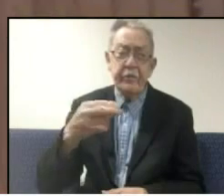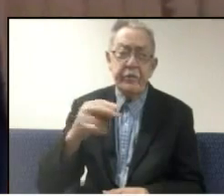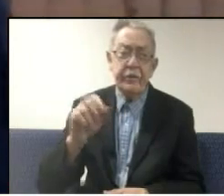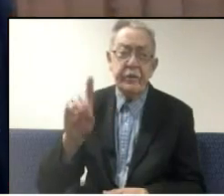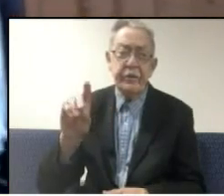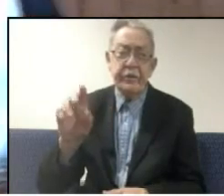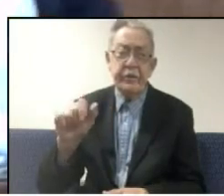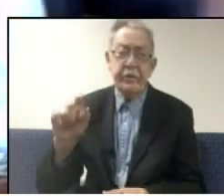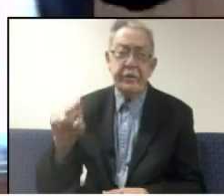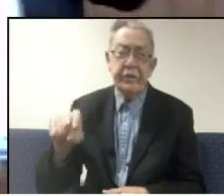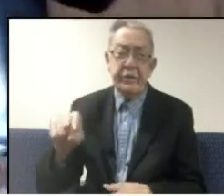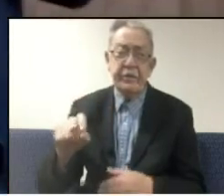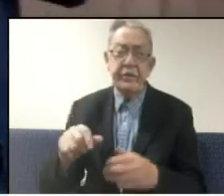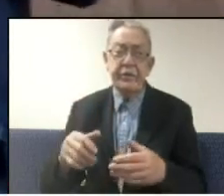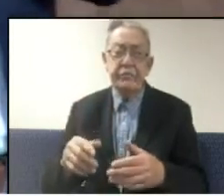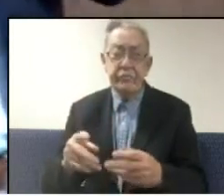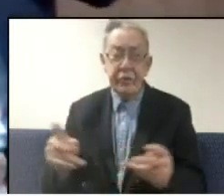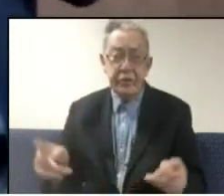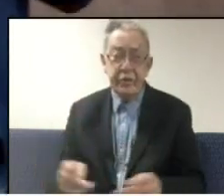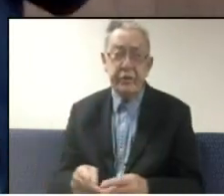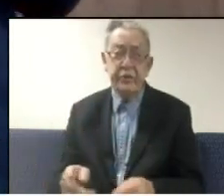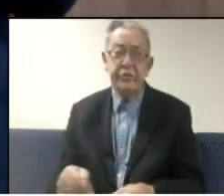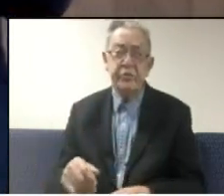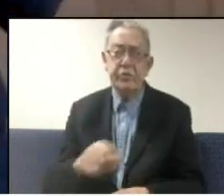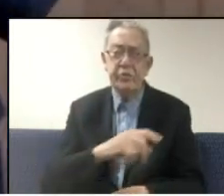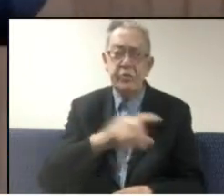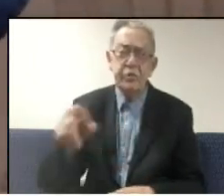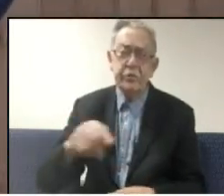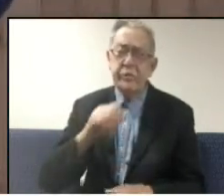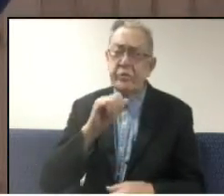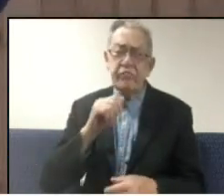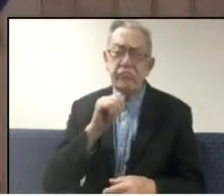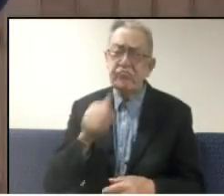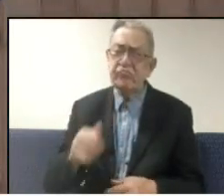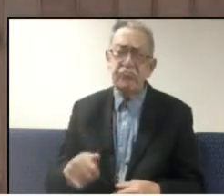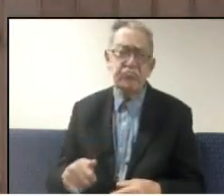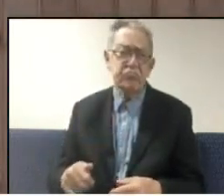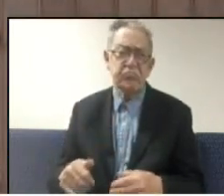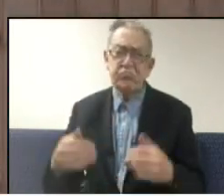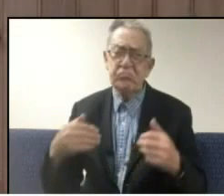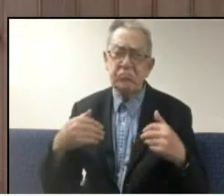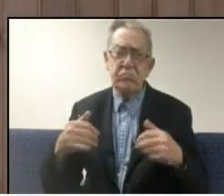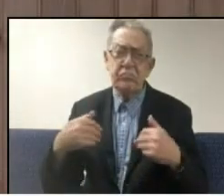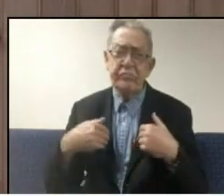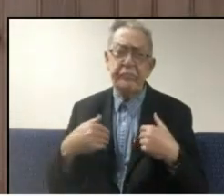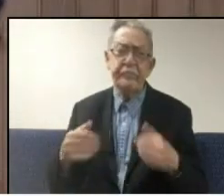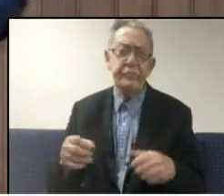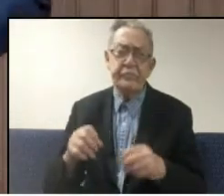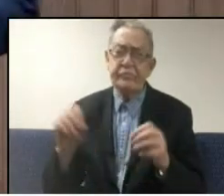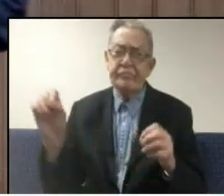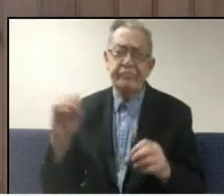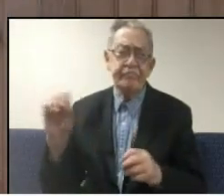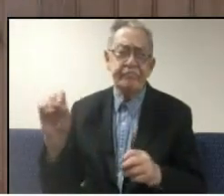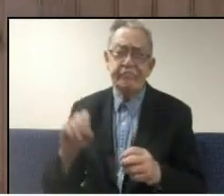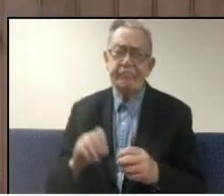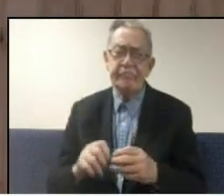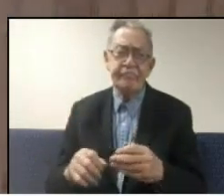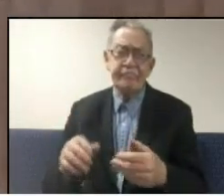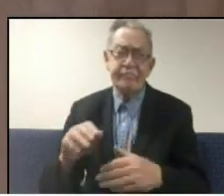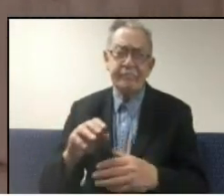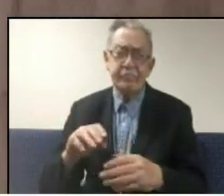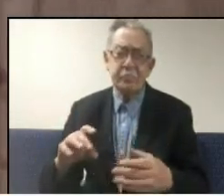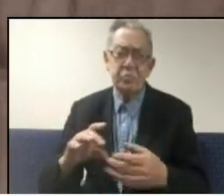He will take you that has no connection to what He is going to call you to do, that